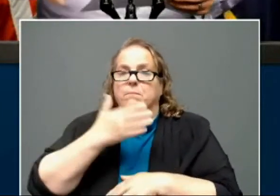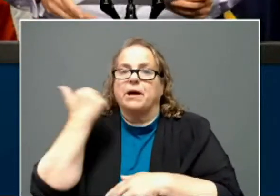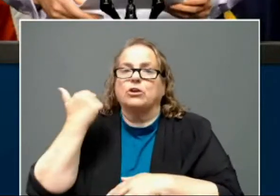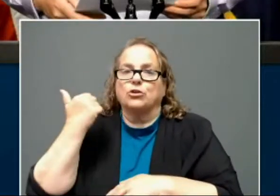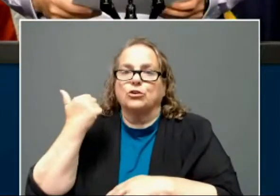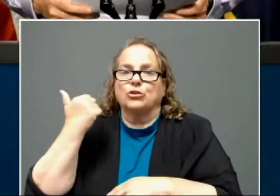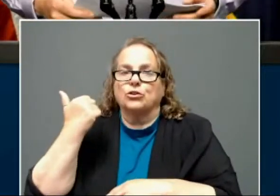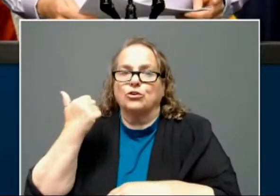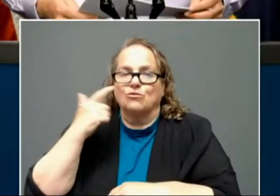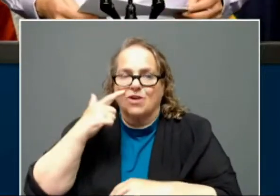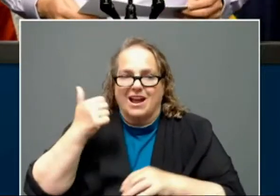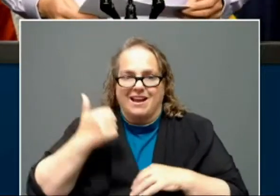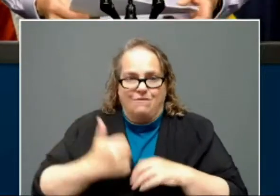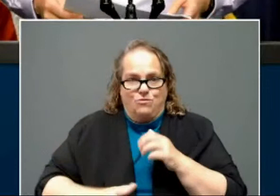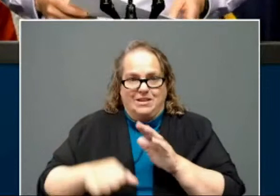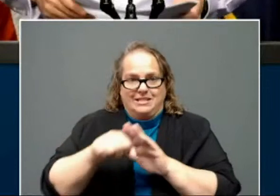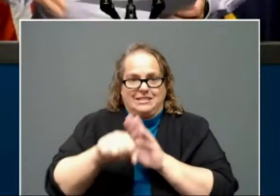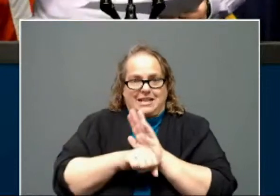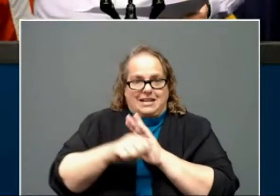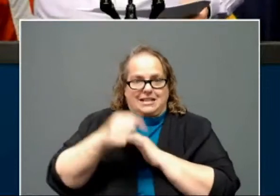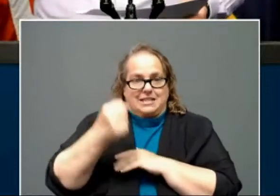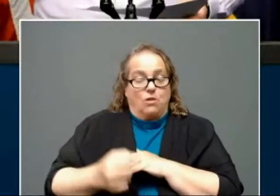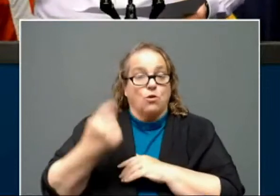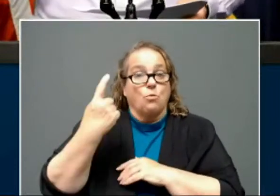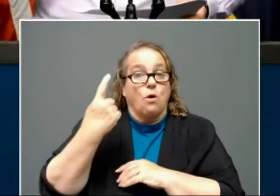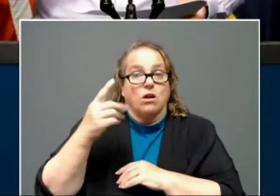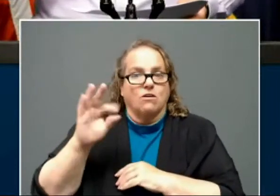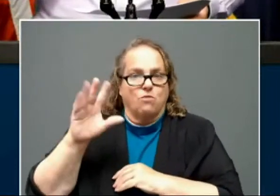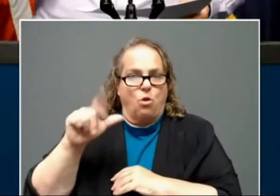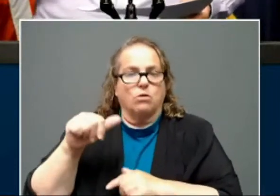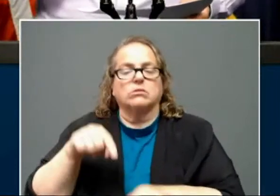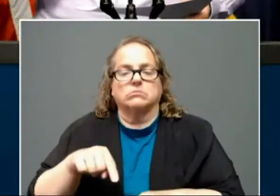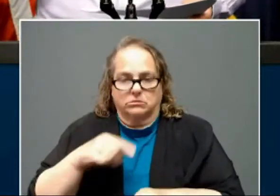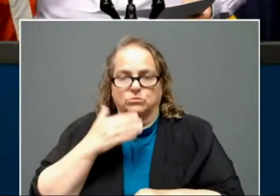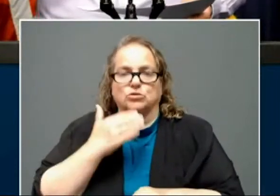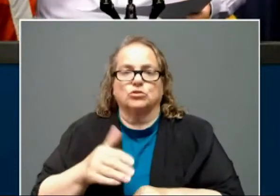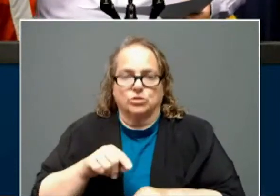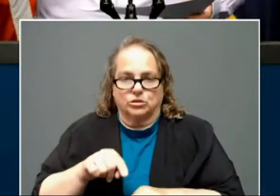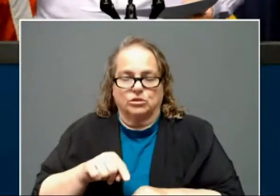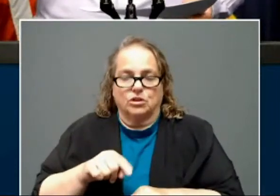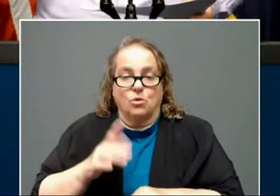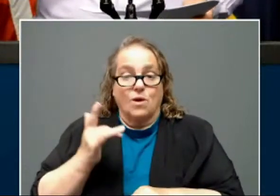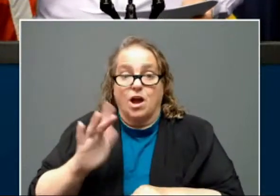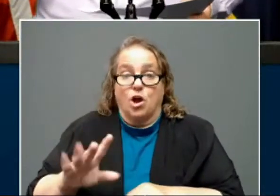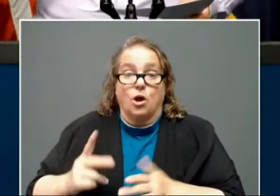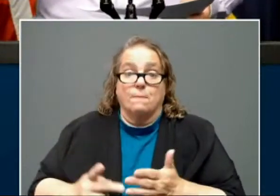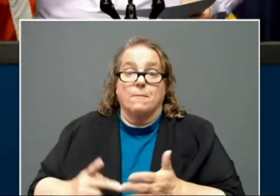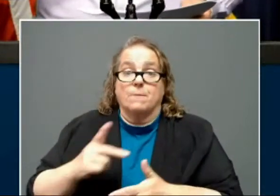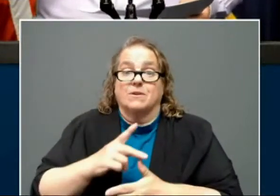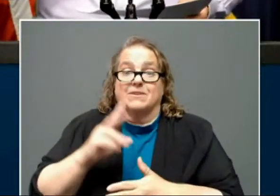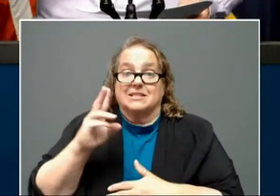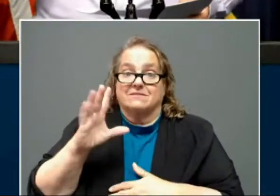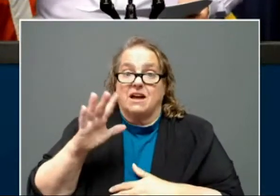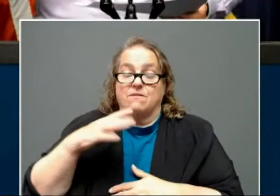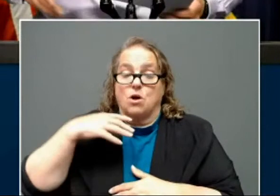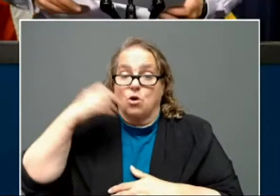us. Now, Florida is the one outlier, and that's because for their population 65 and older, and Florida has a higher proportion of people 65 and